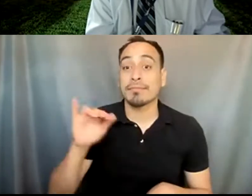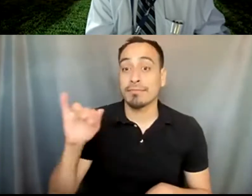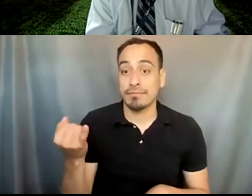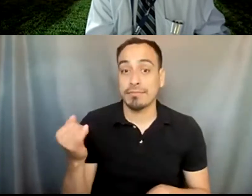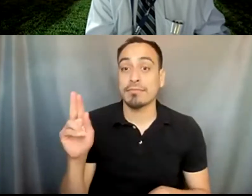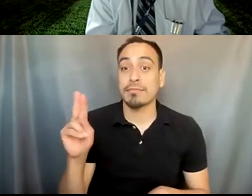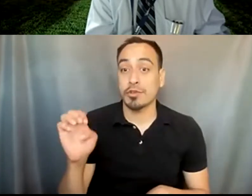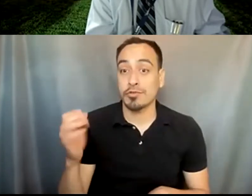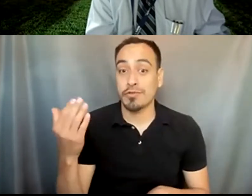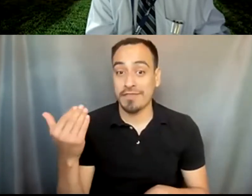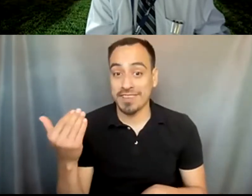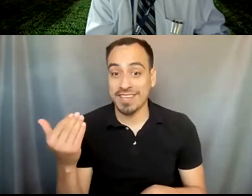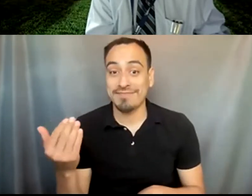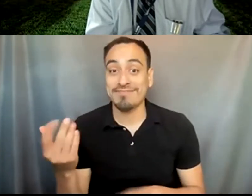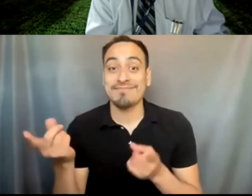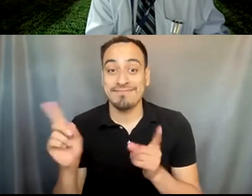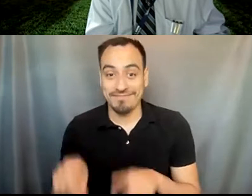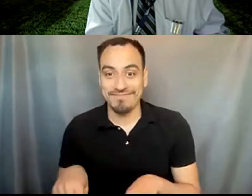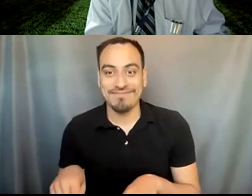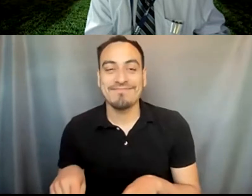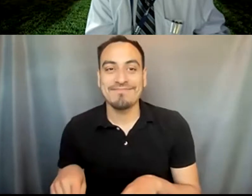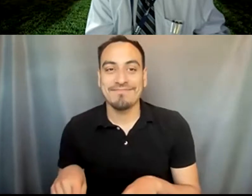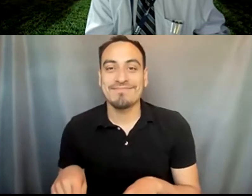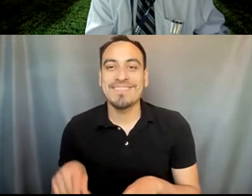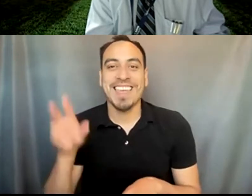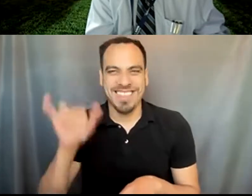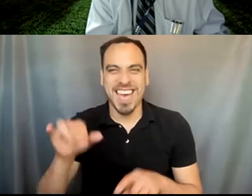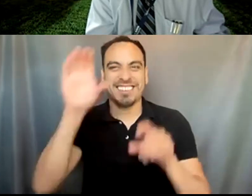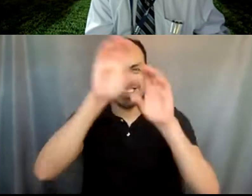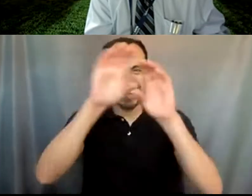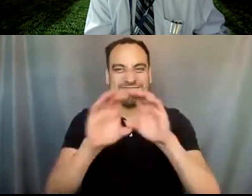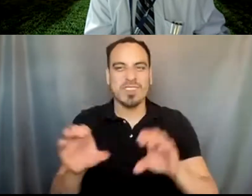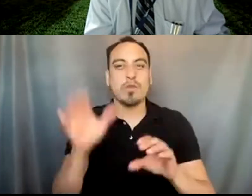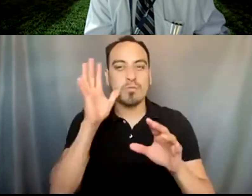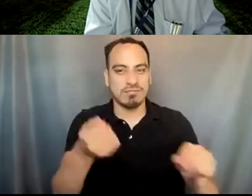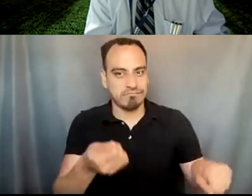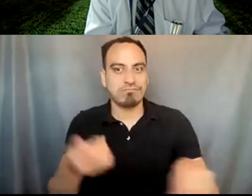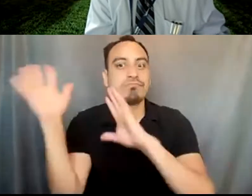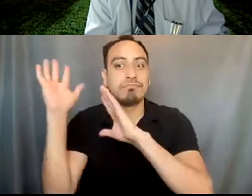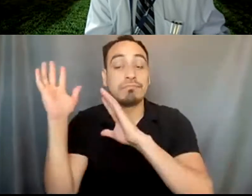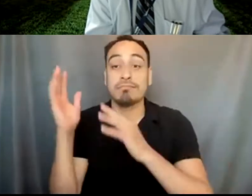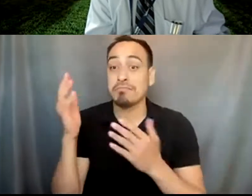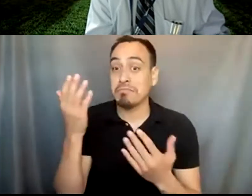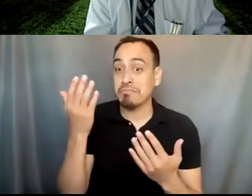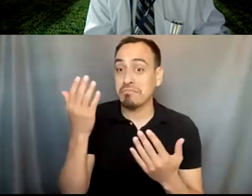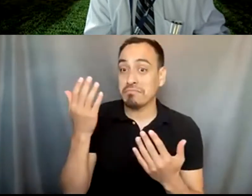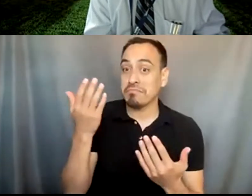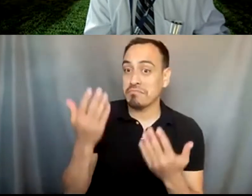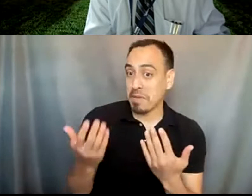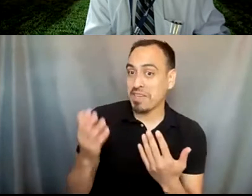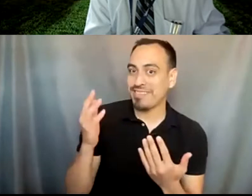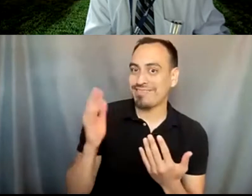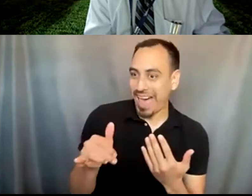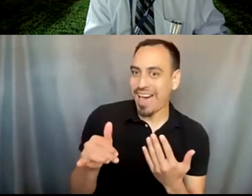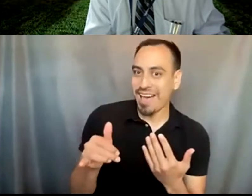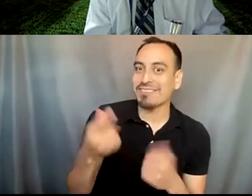is retired, that will be at the point at which all of that